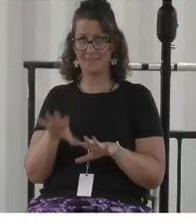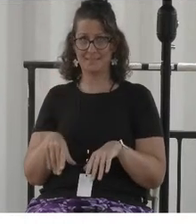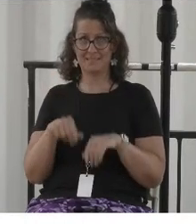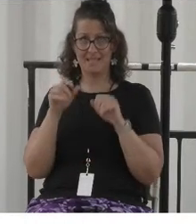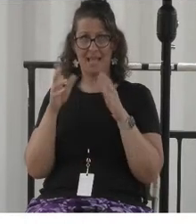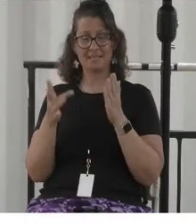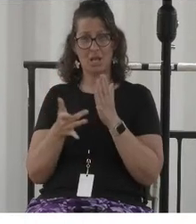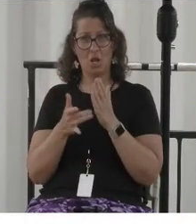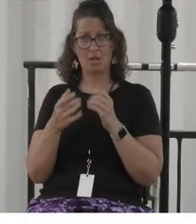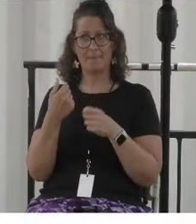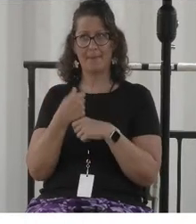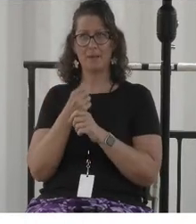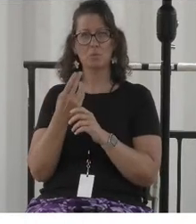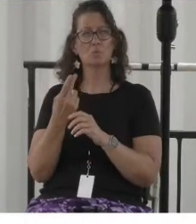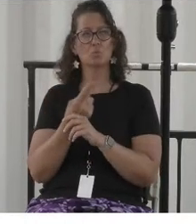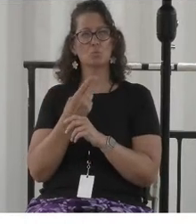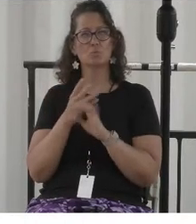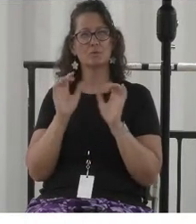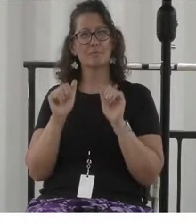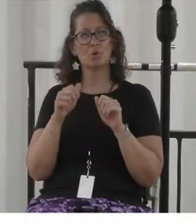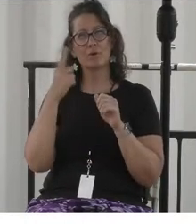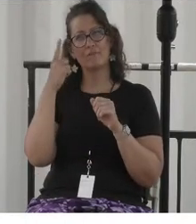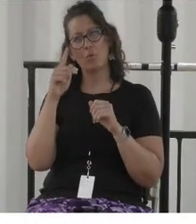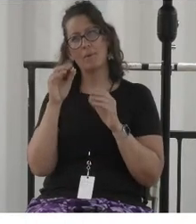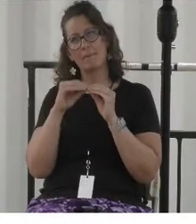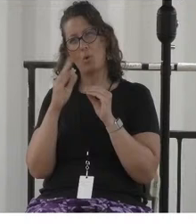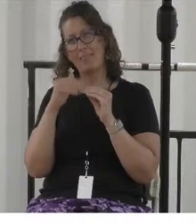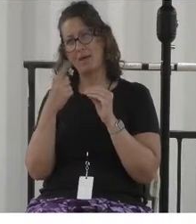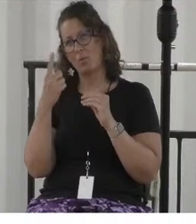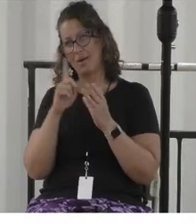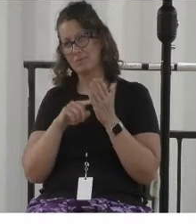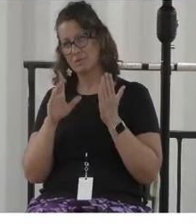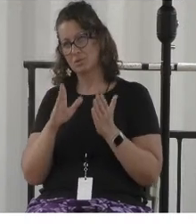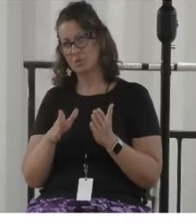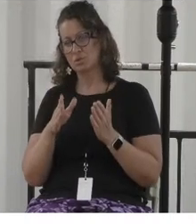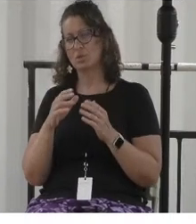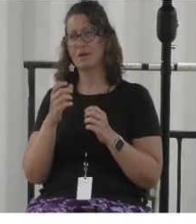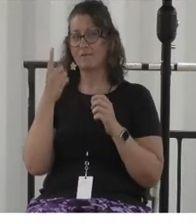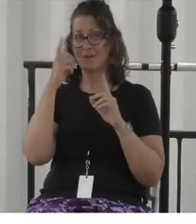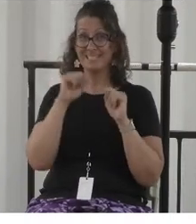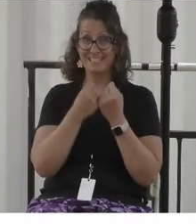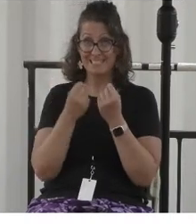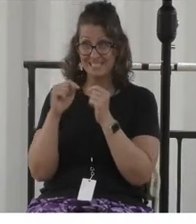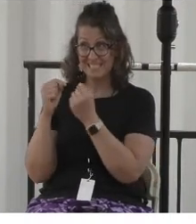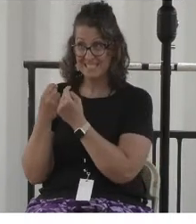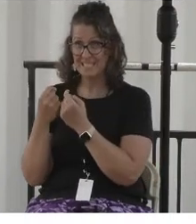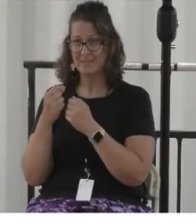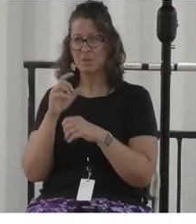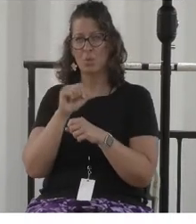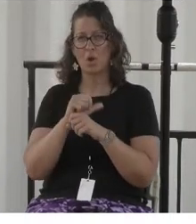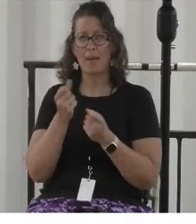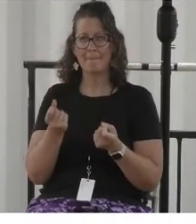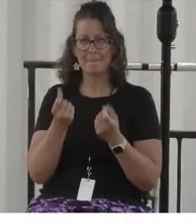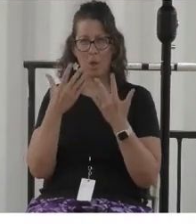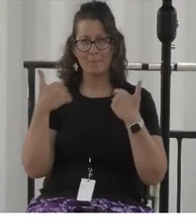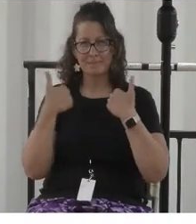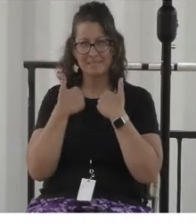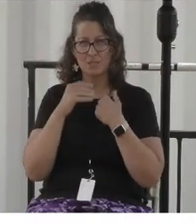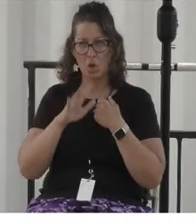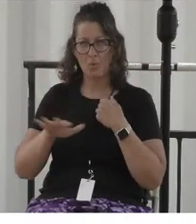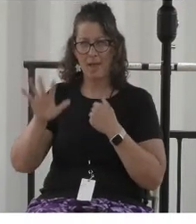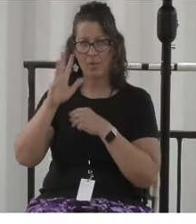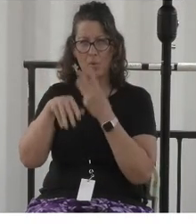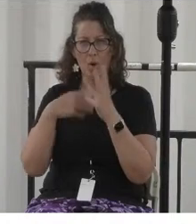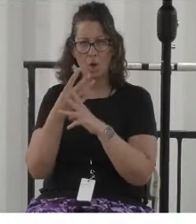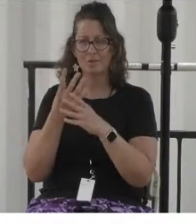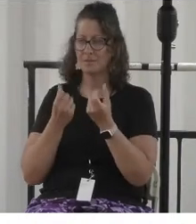technology and make it usable for more than just one researcher, but for teams of researchers for multiple species across the globe, and then support that